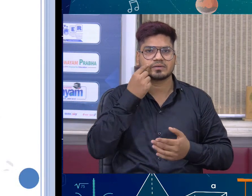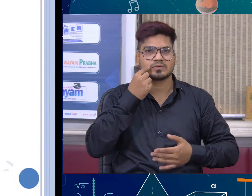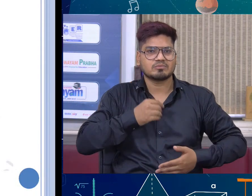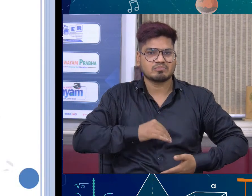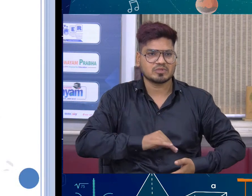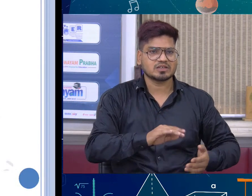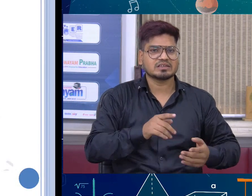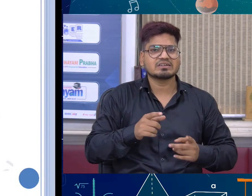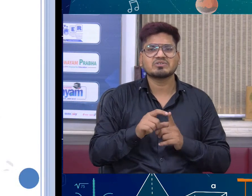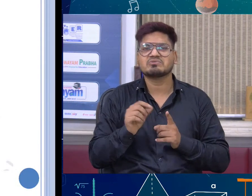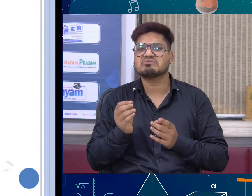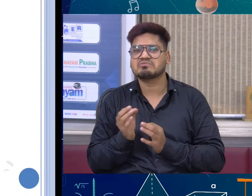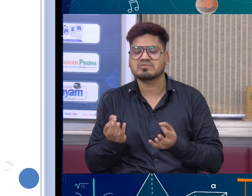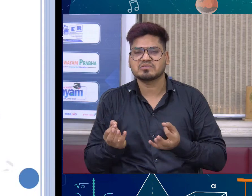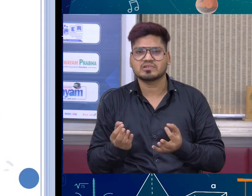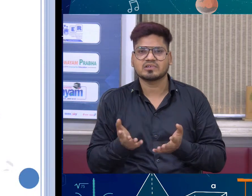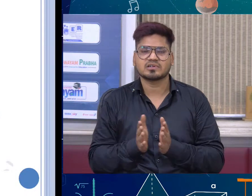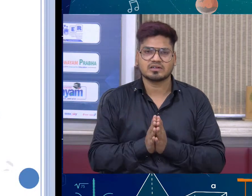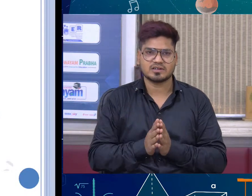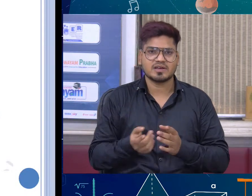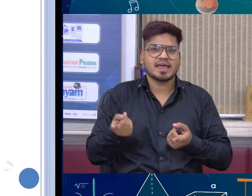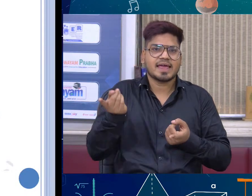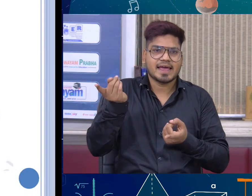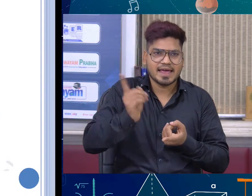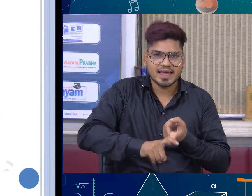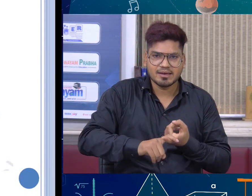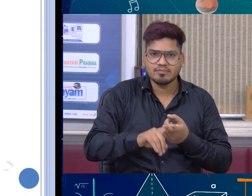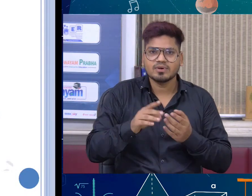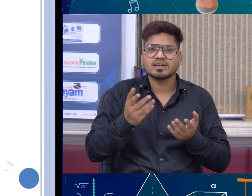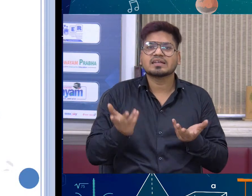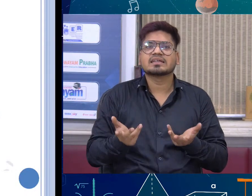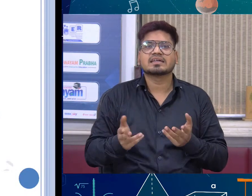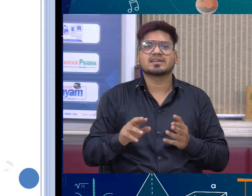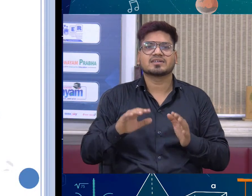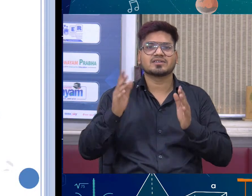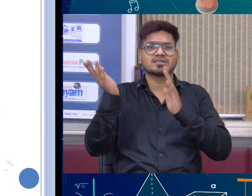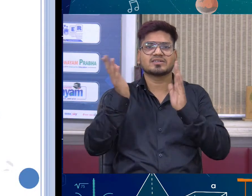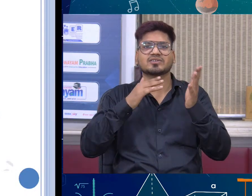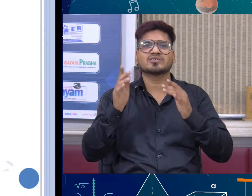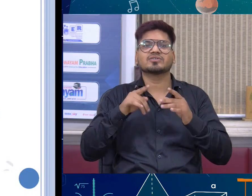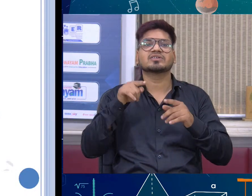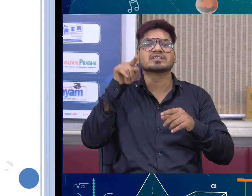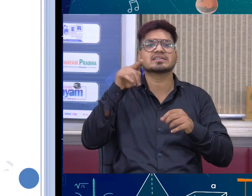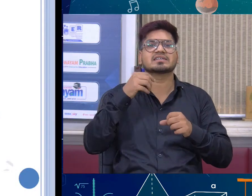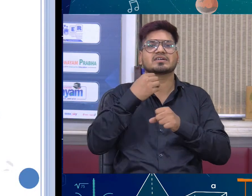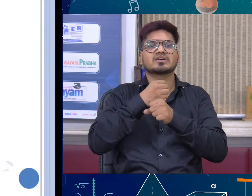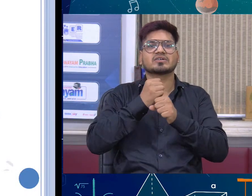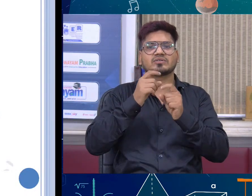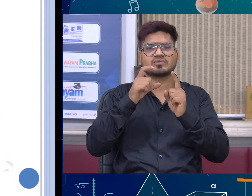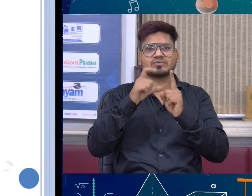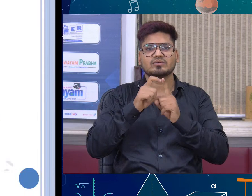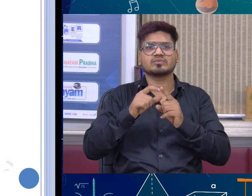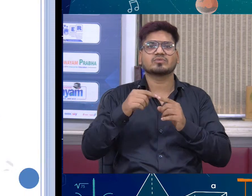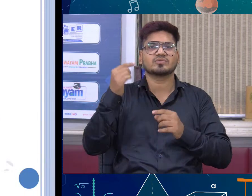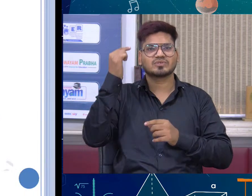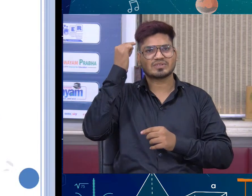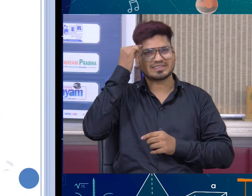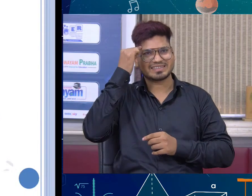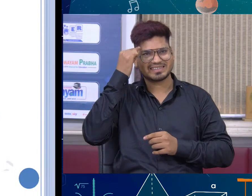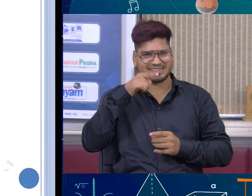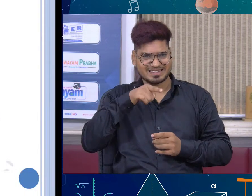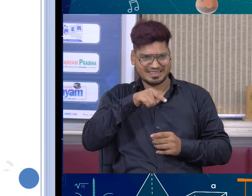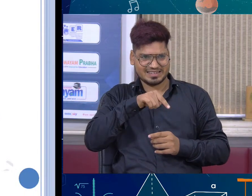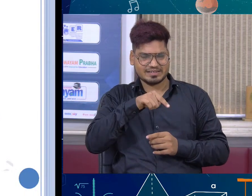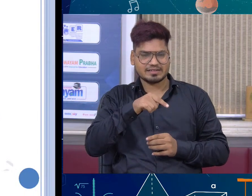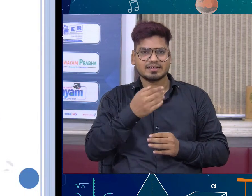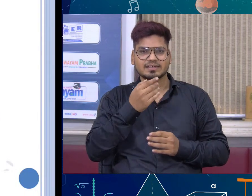that. So finally, what happened? He decided that God will. He thinking or he decided like